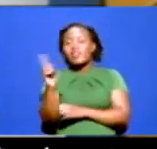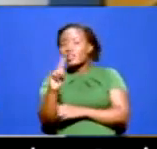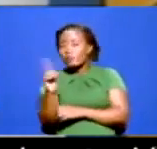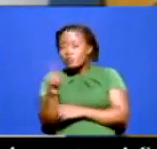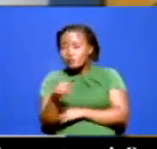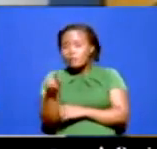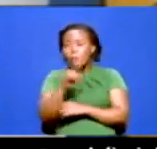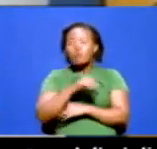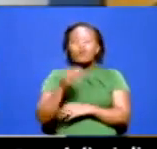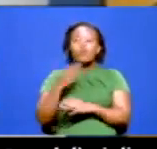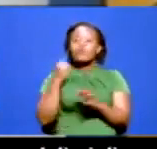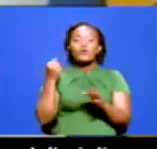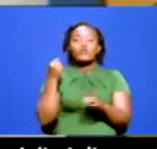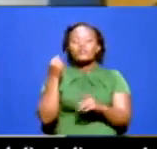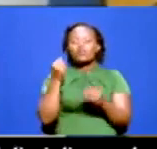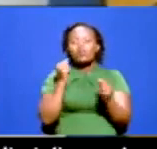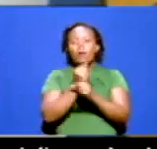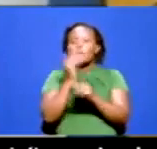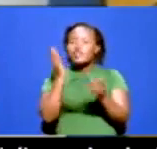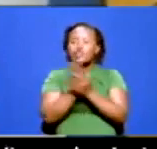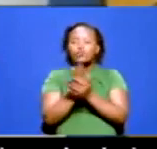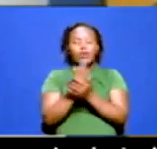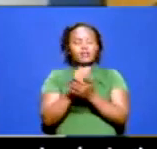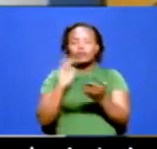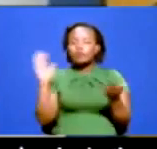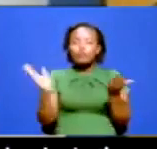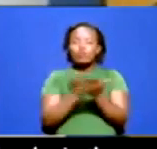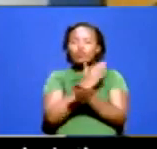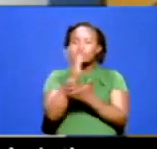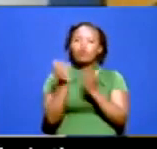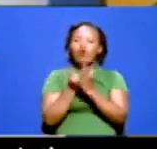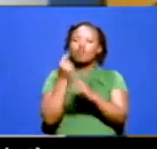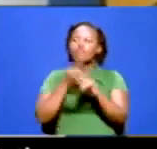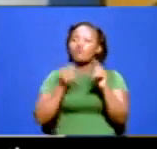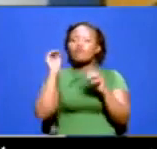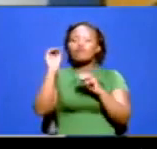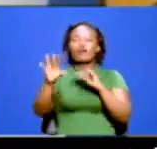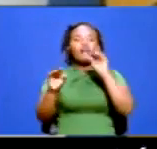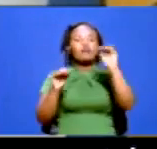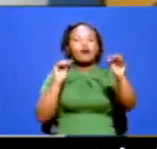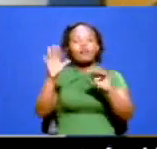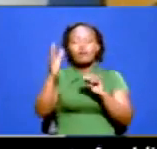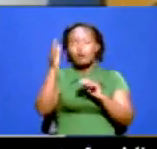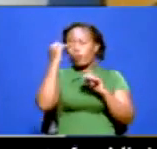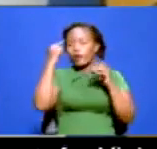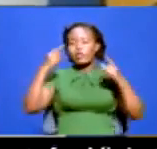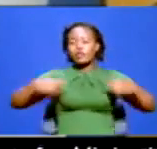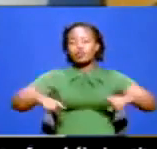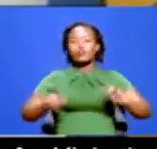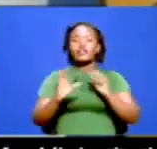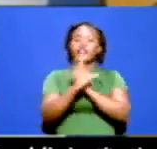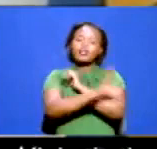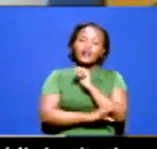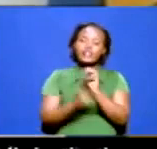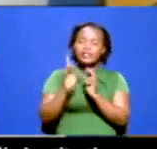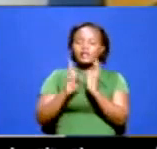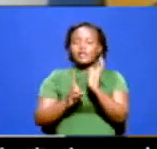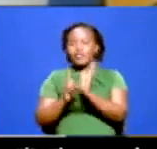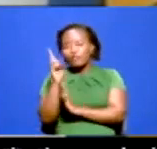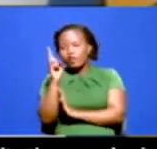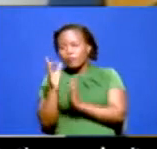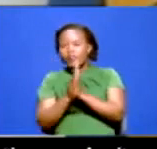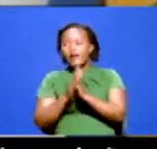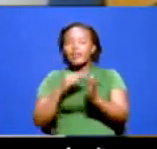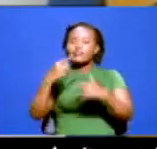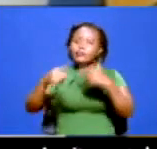as far ahead as possible, so that you can let the country develop and continue, you know, with what we